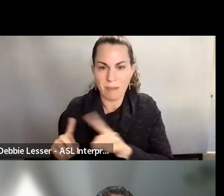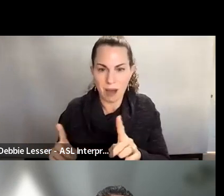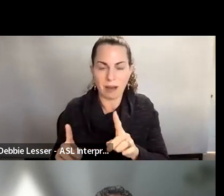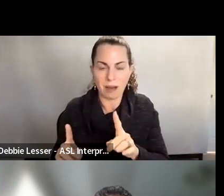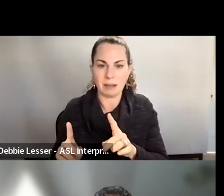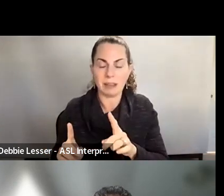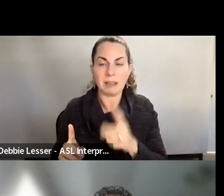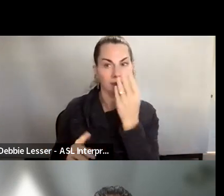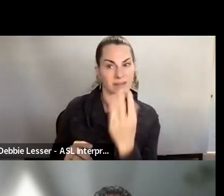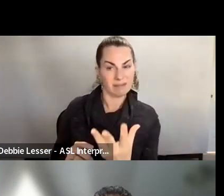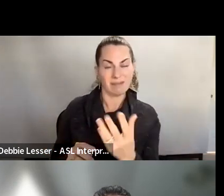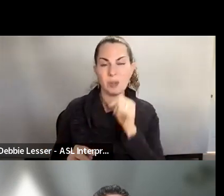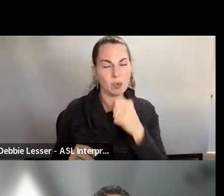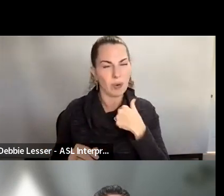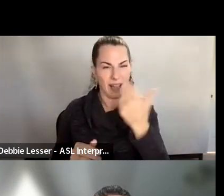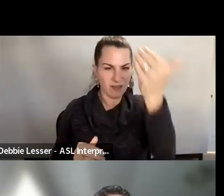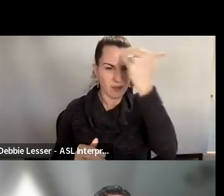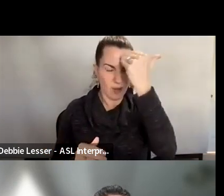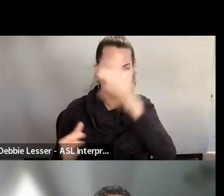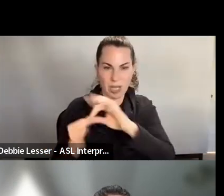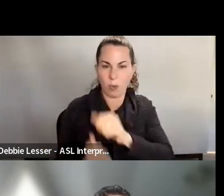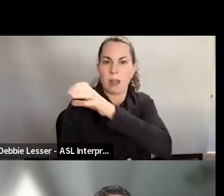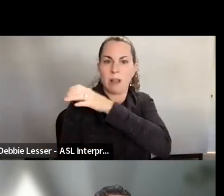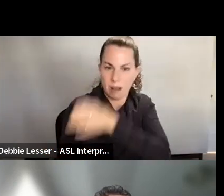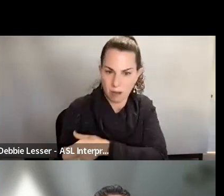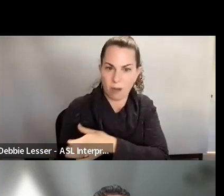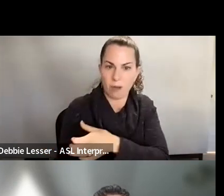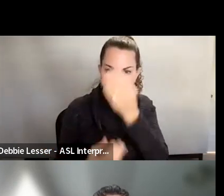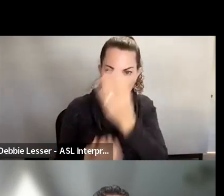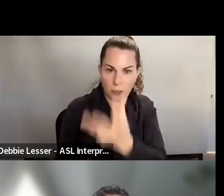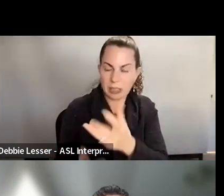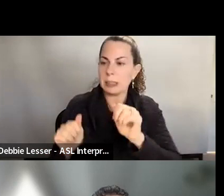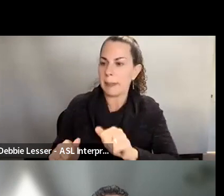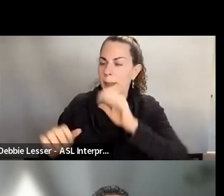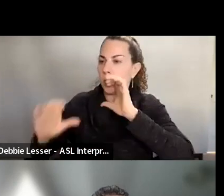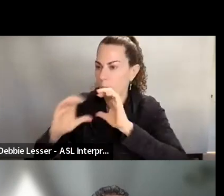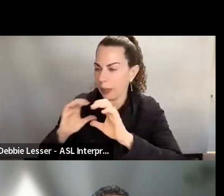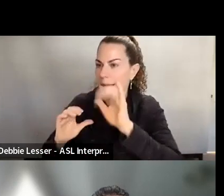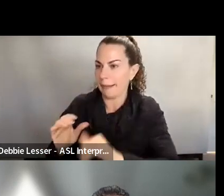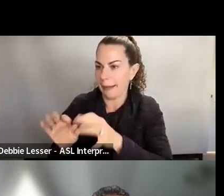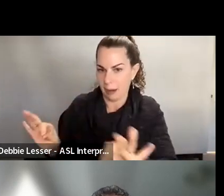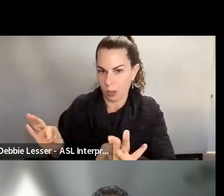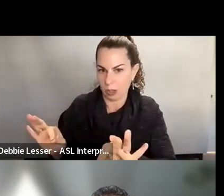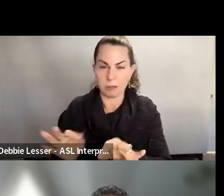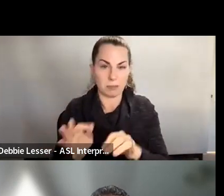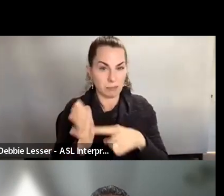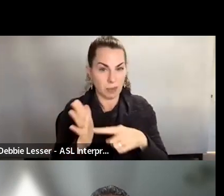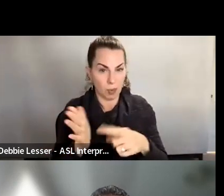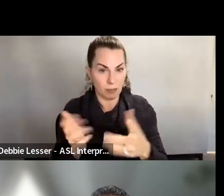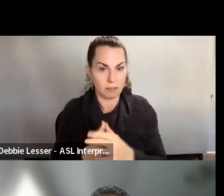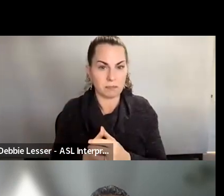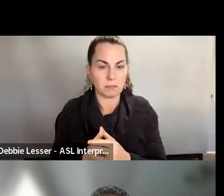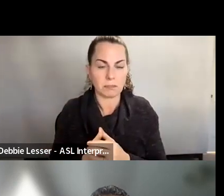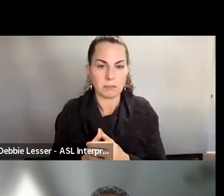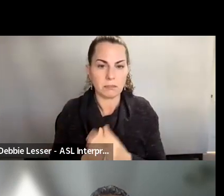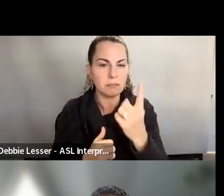the clinical depth and bandwidth to be able to communicate in that language. I'll give you a quick example of a physician who